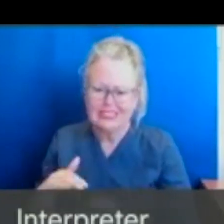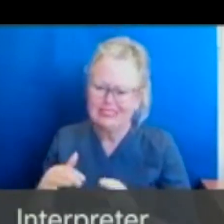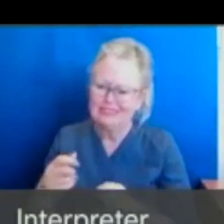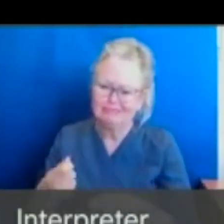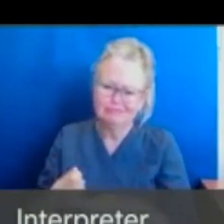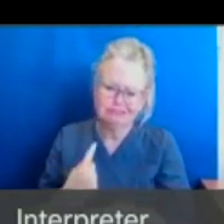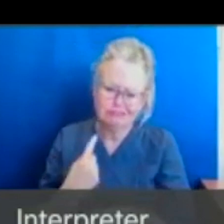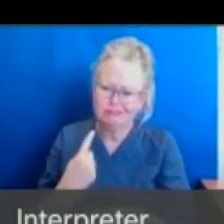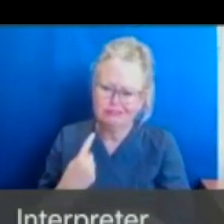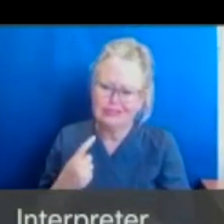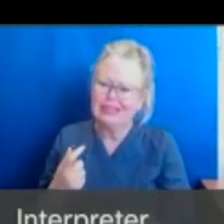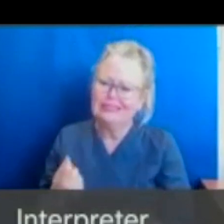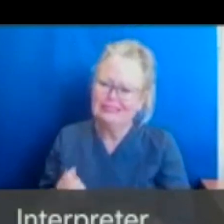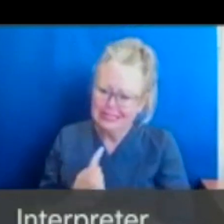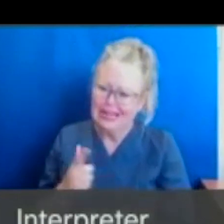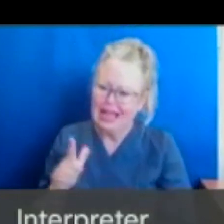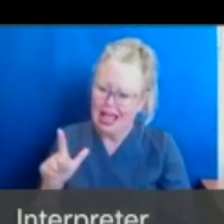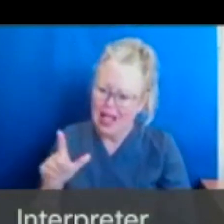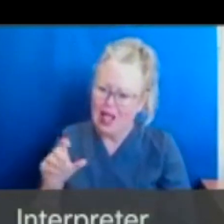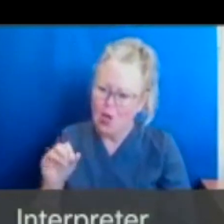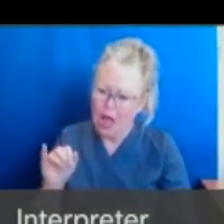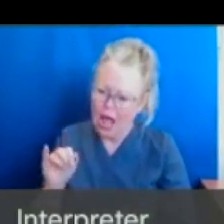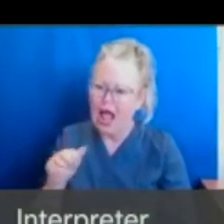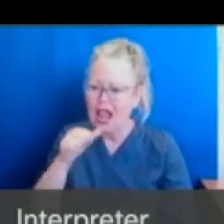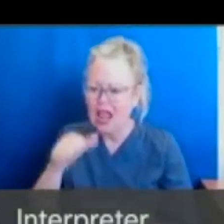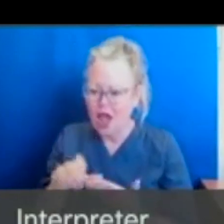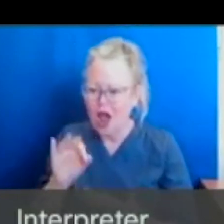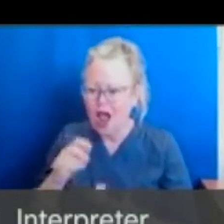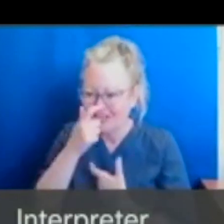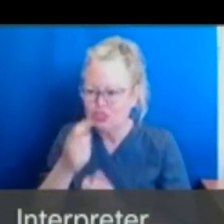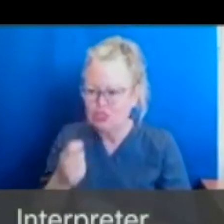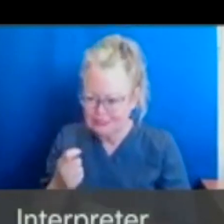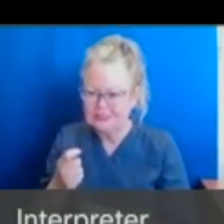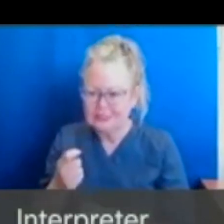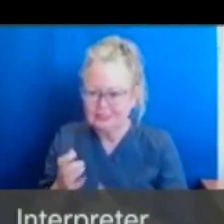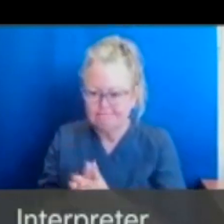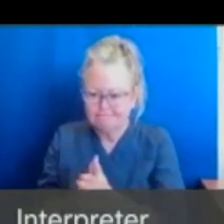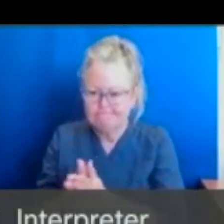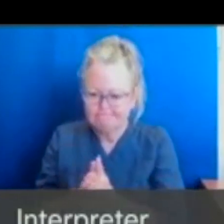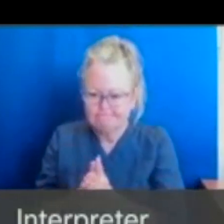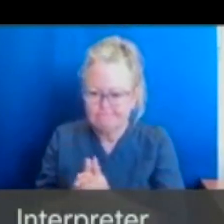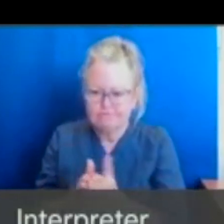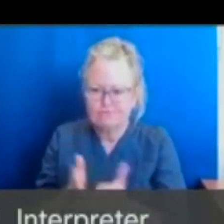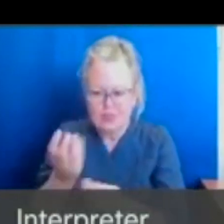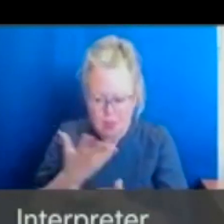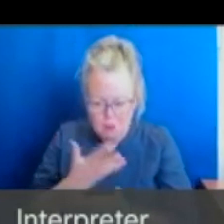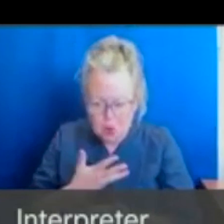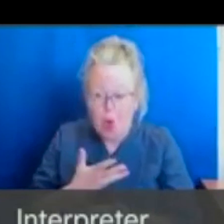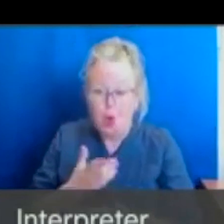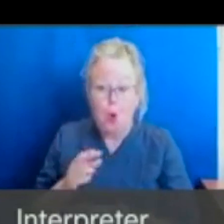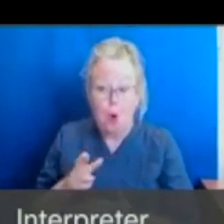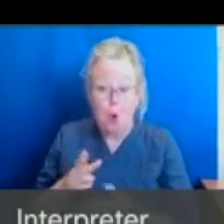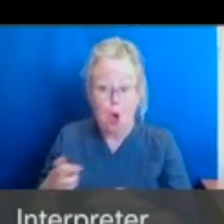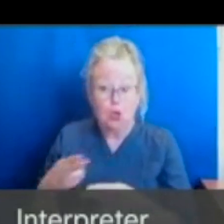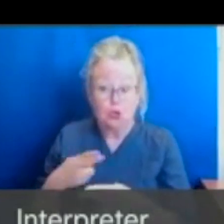an unofficial LOI or send us a short prospectus of your proposed research.